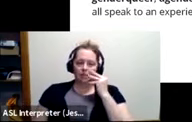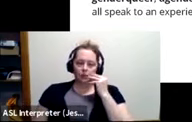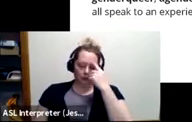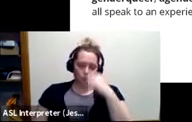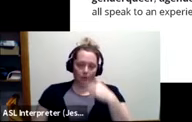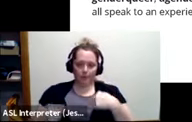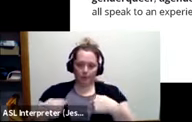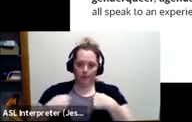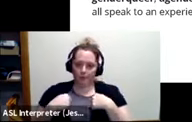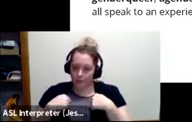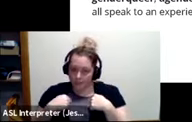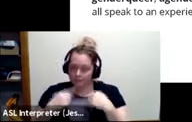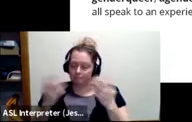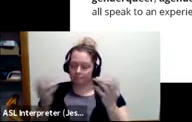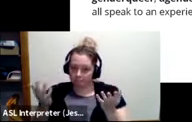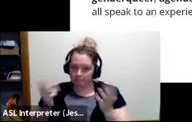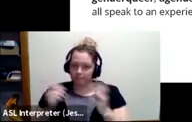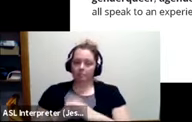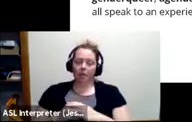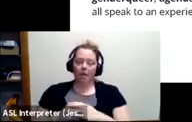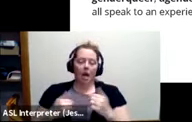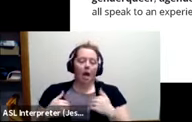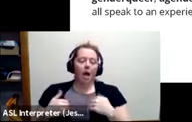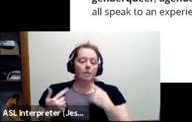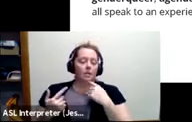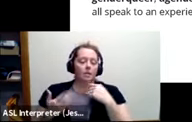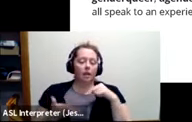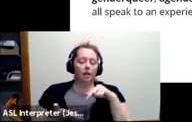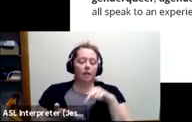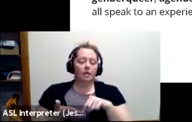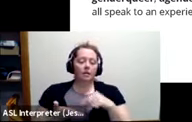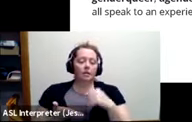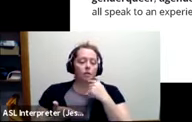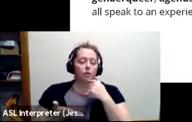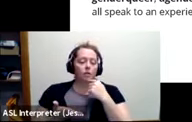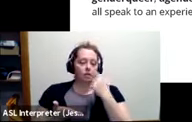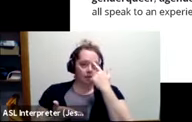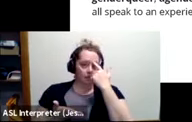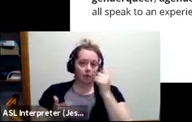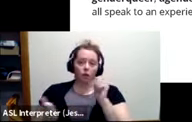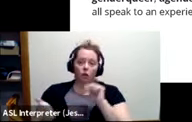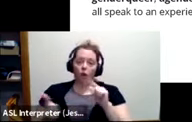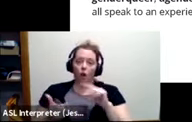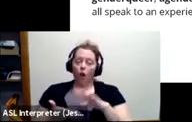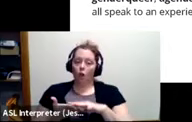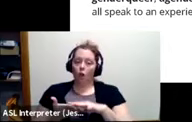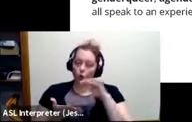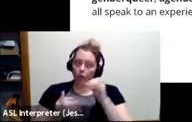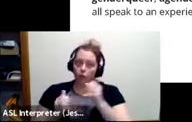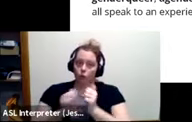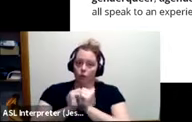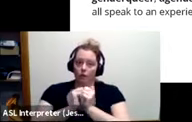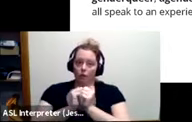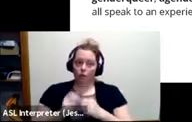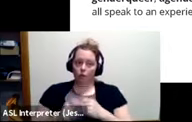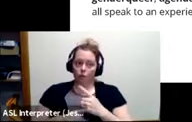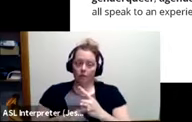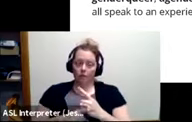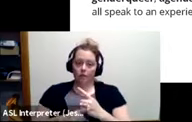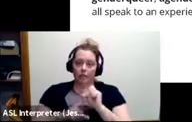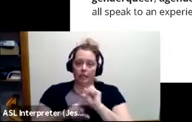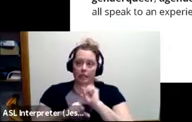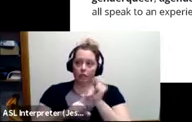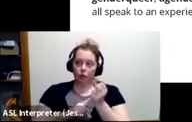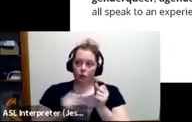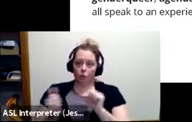it's going to be, and I'm saying this to say, all of us are learning together, right? Through these situations, we're all learning